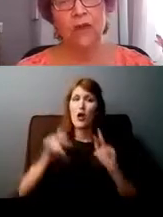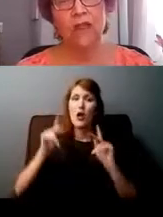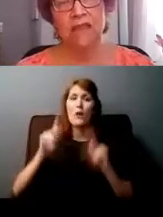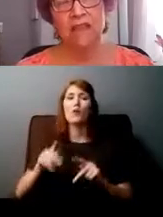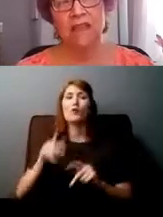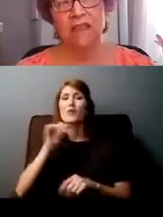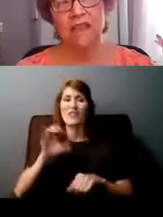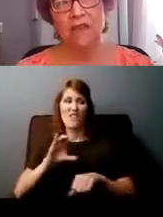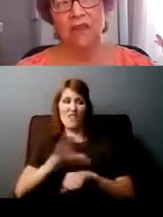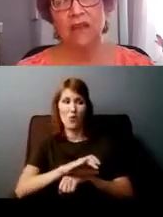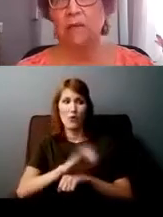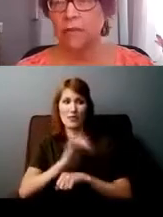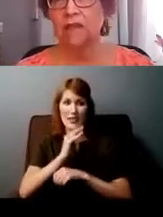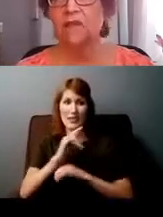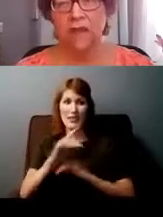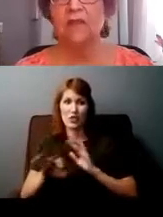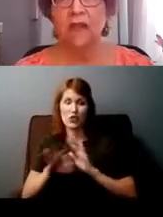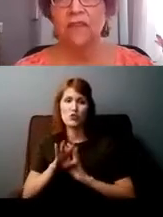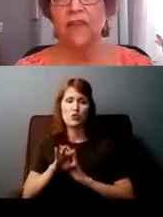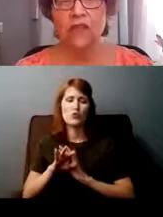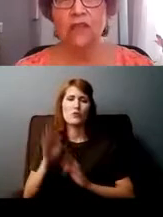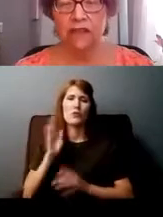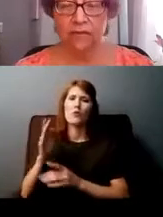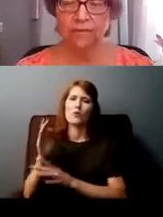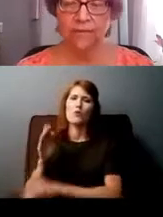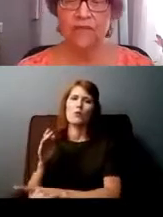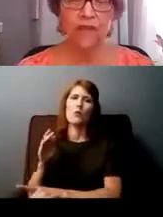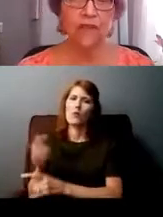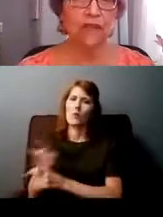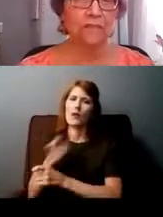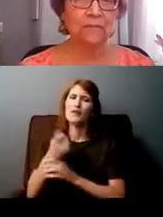may have to wait until the kid's 30, but eventually.